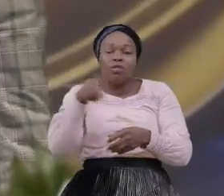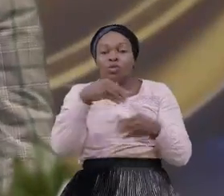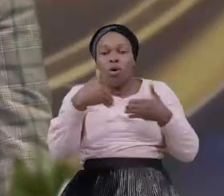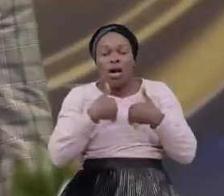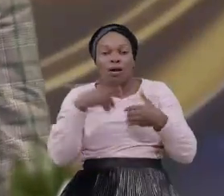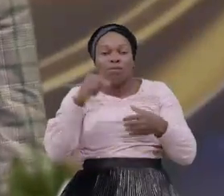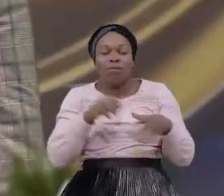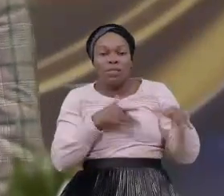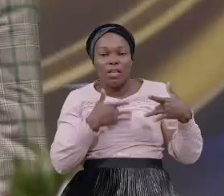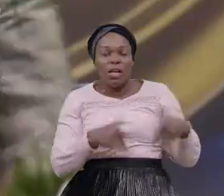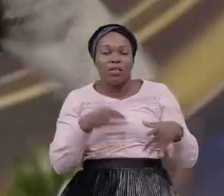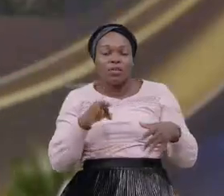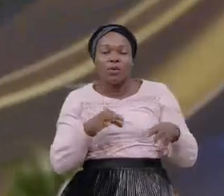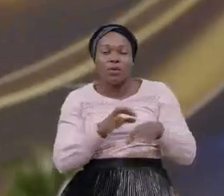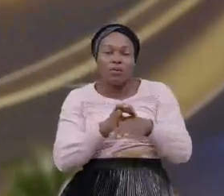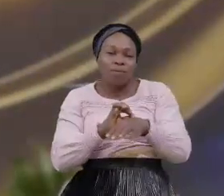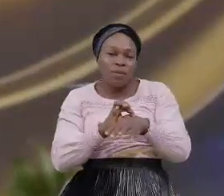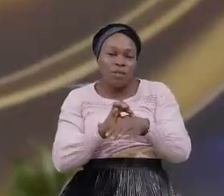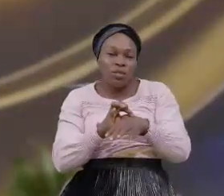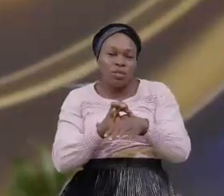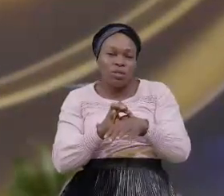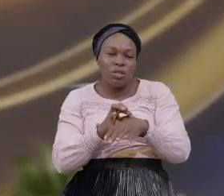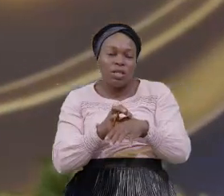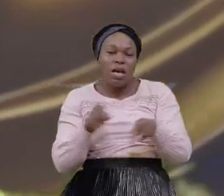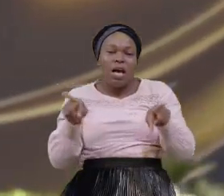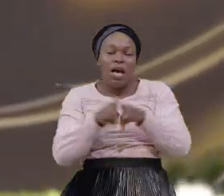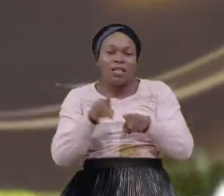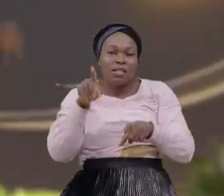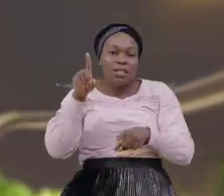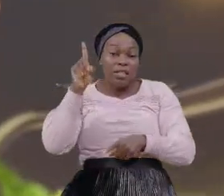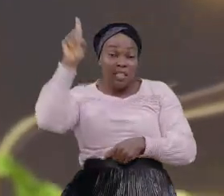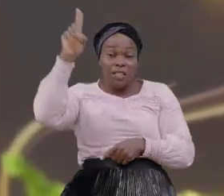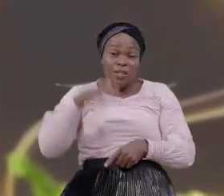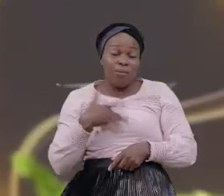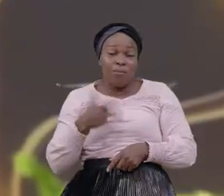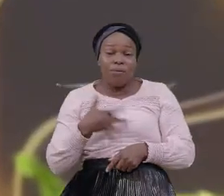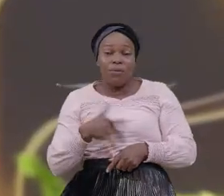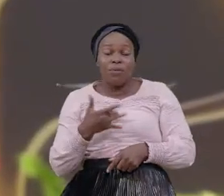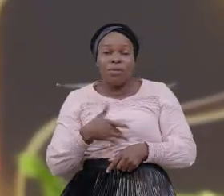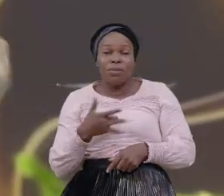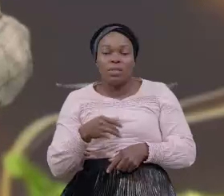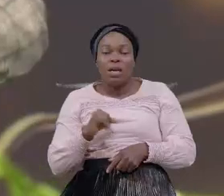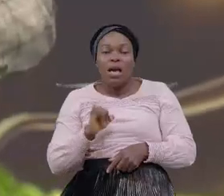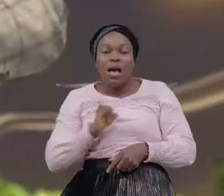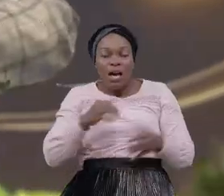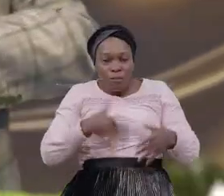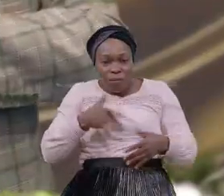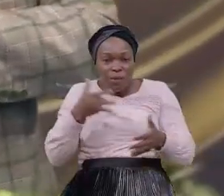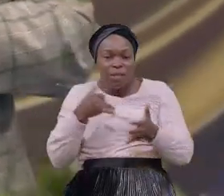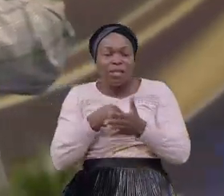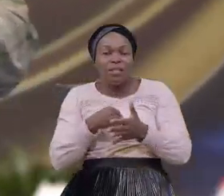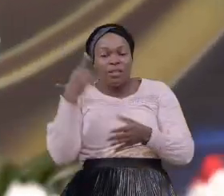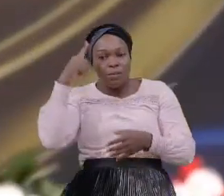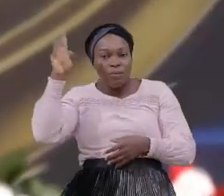and I suffer with him. He's feeling like life is not worth it, and I come under